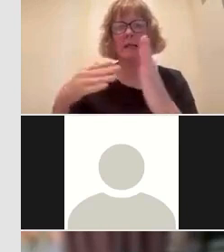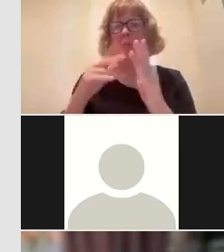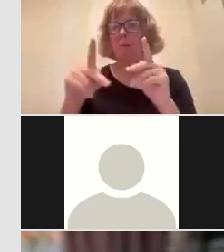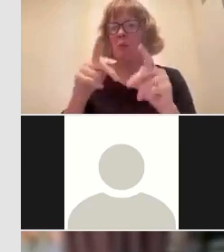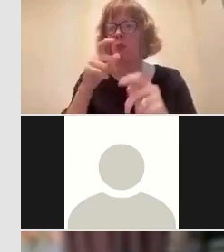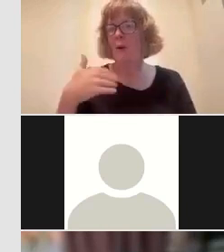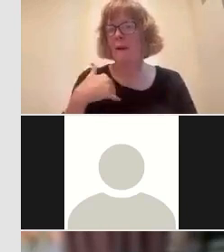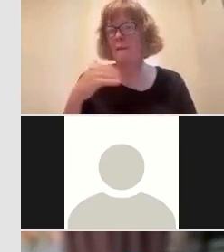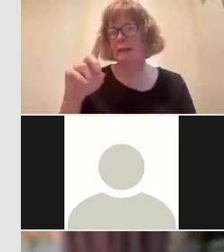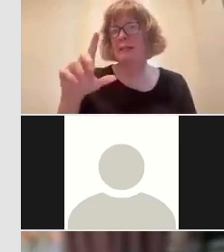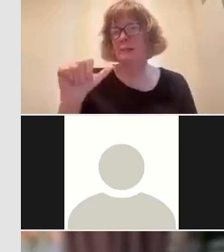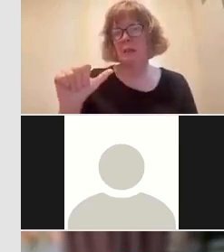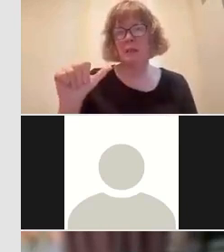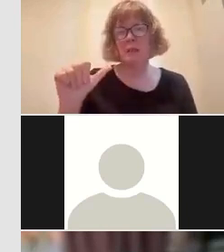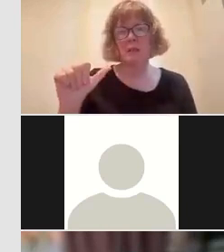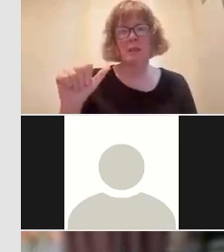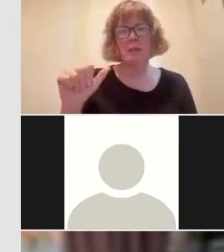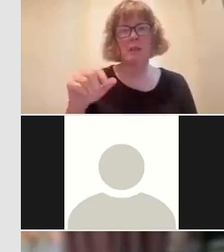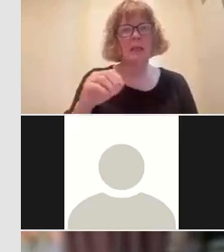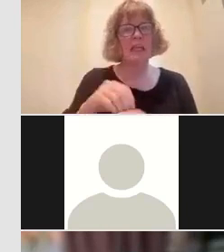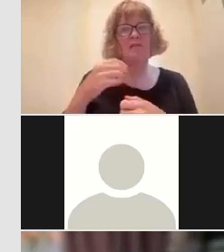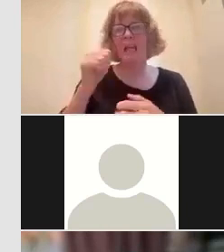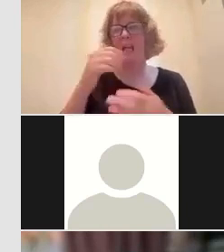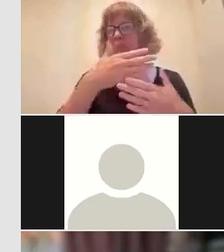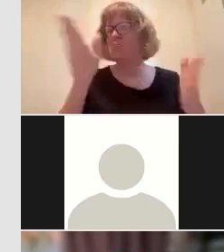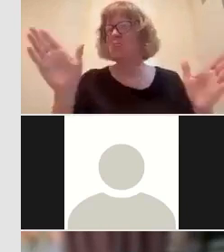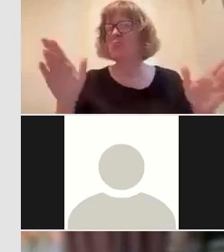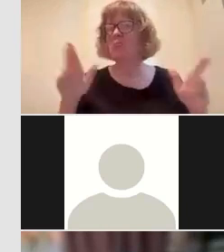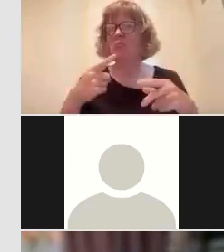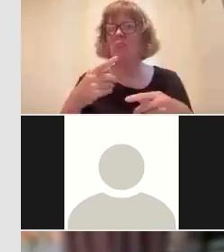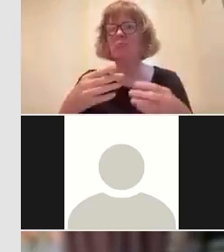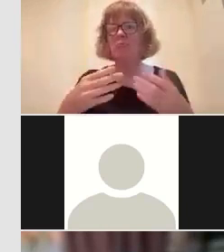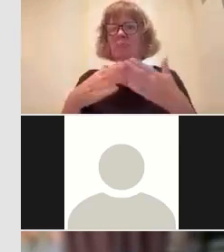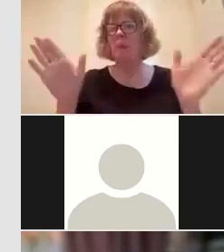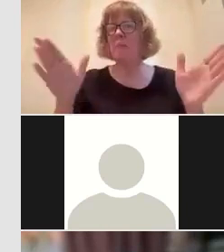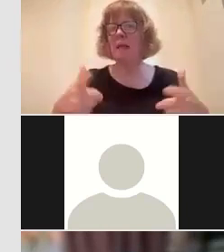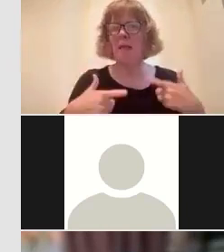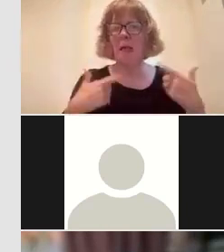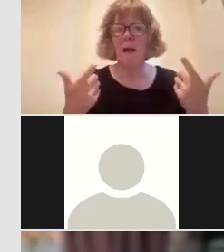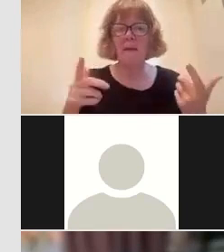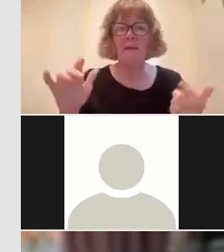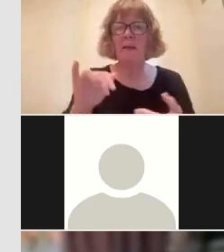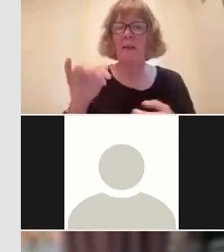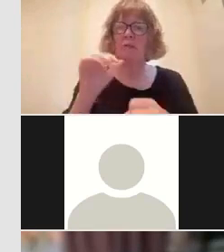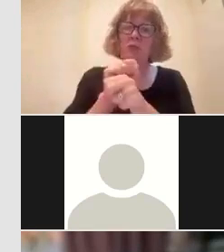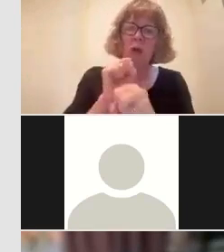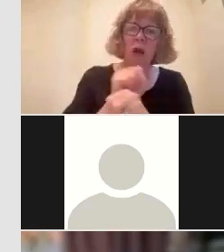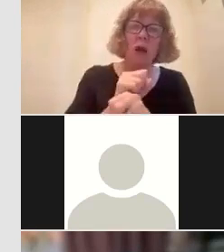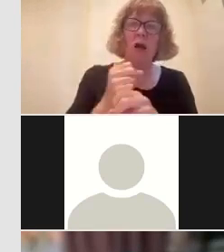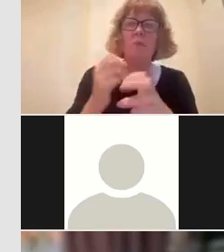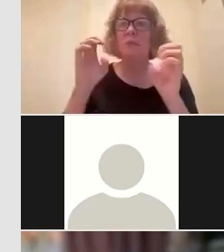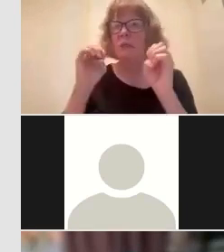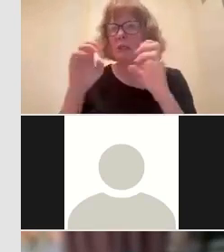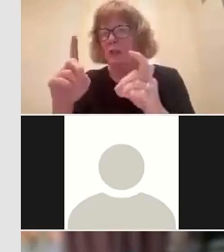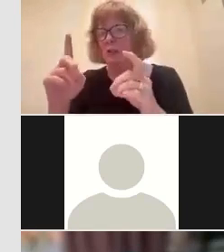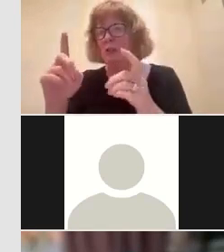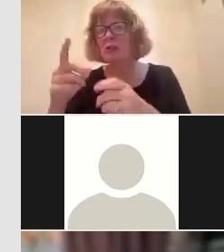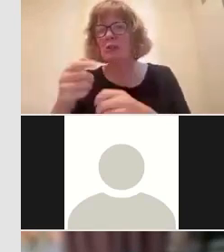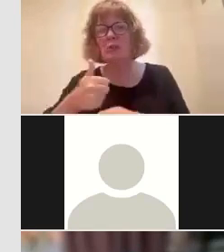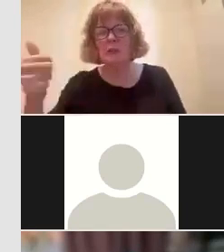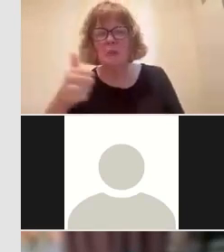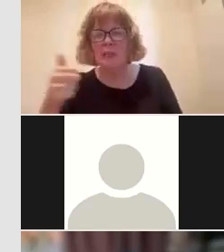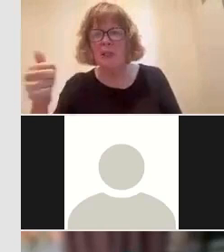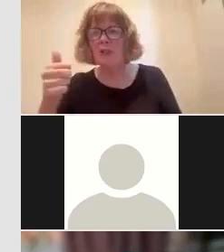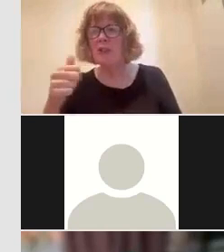disabilities in all areas of public life. So, including employment, education, transportation,